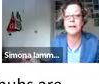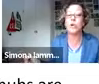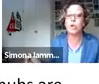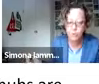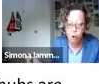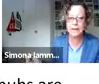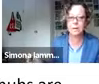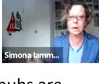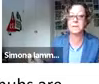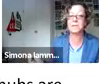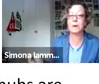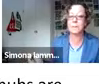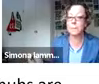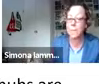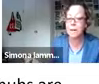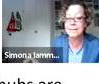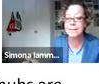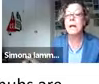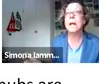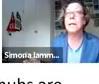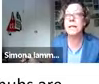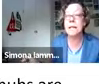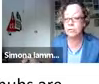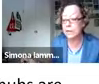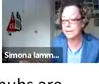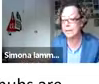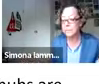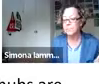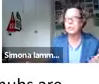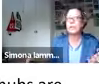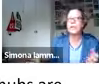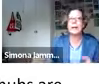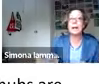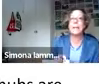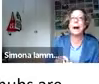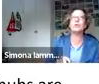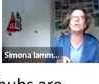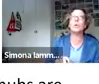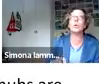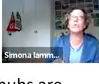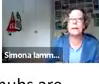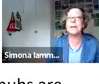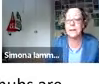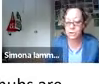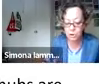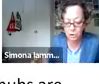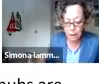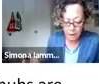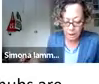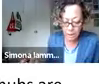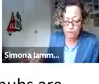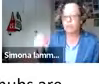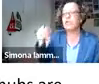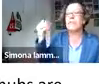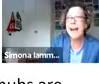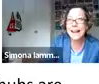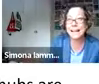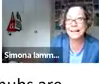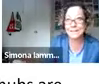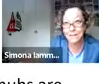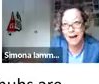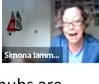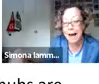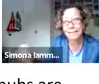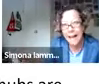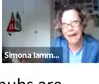frequent failure of local economic development policies need really to think about, you know, regulation which